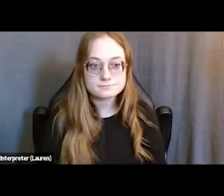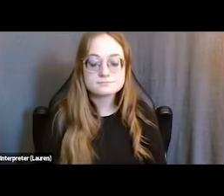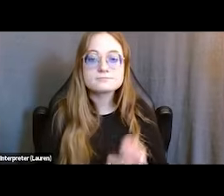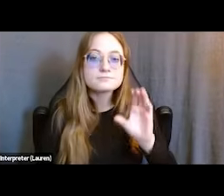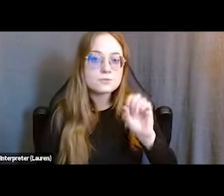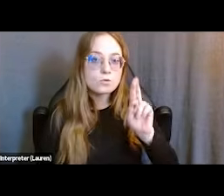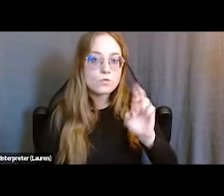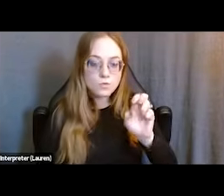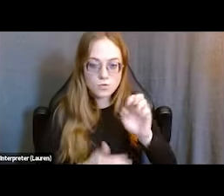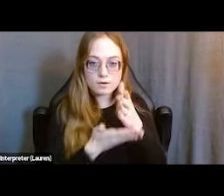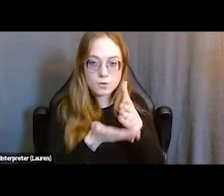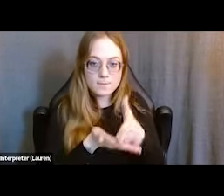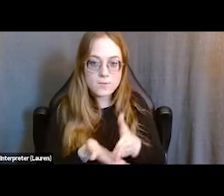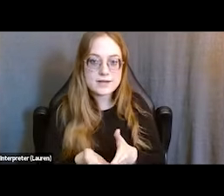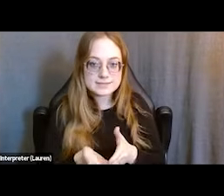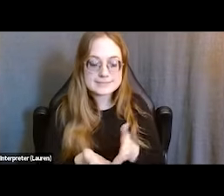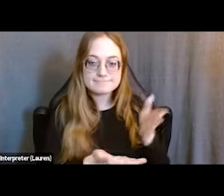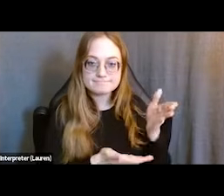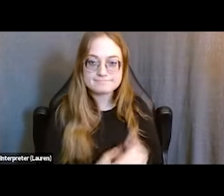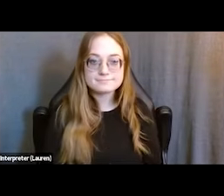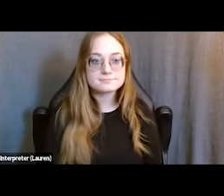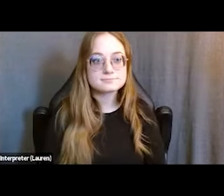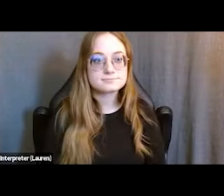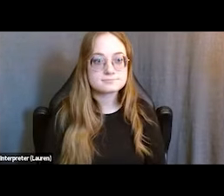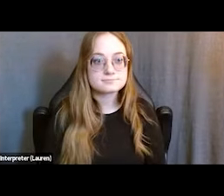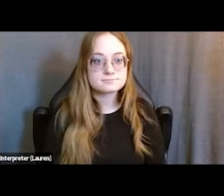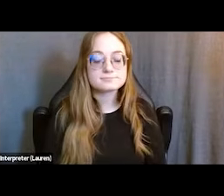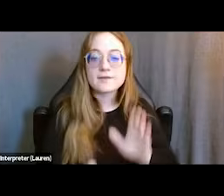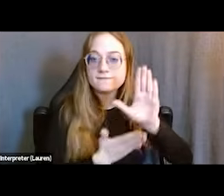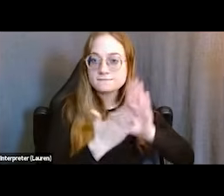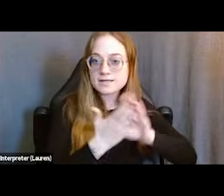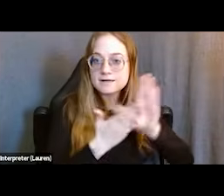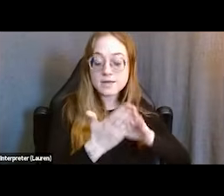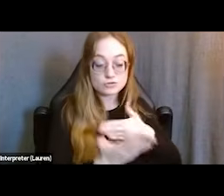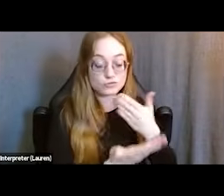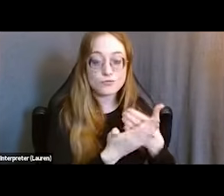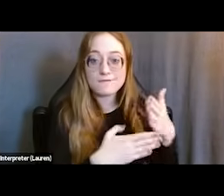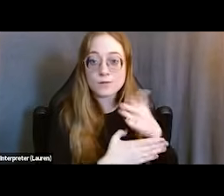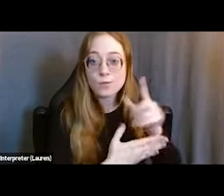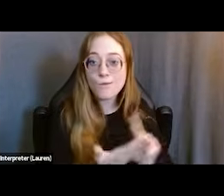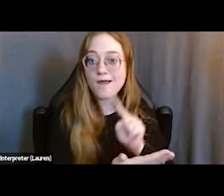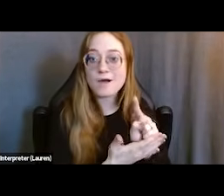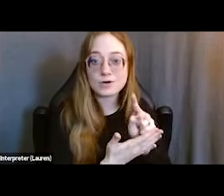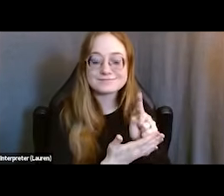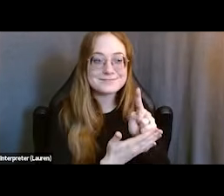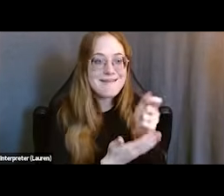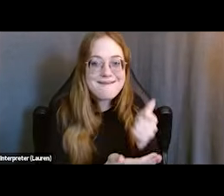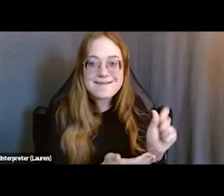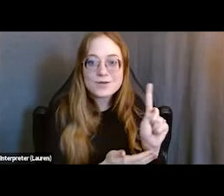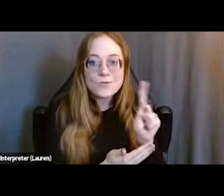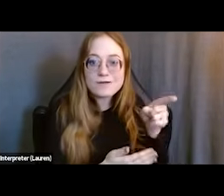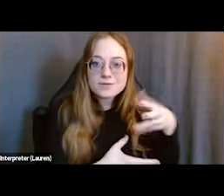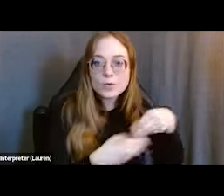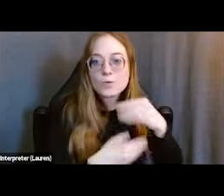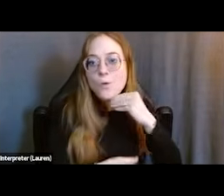mobile response and stabilization are face-to-face within an hour, anywhere that that young person is. That includes their homes,